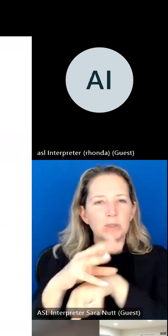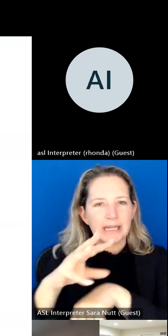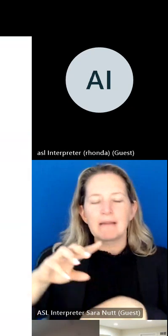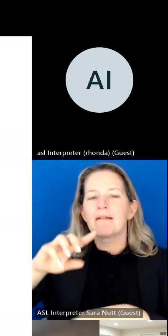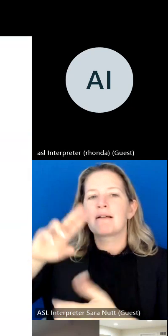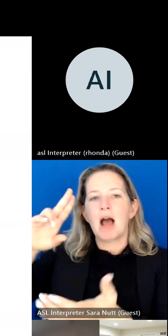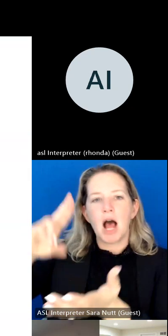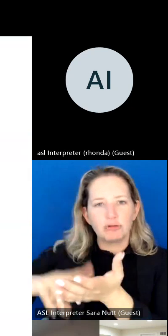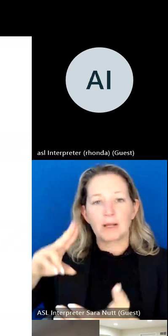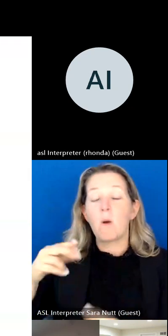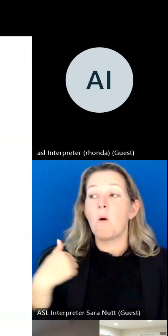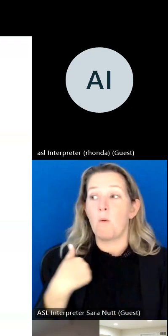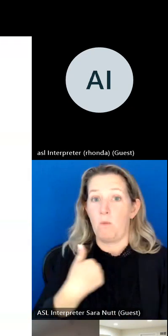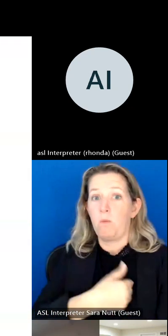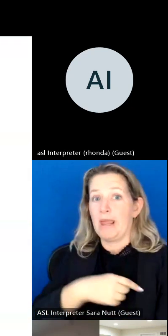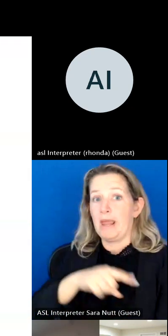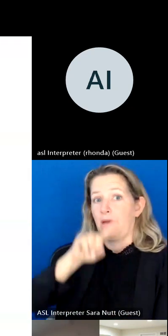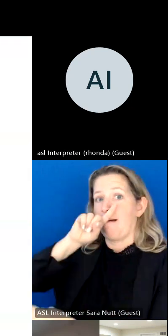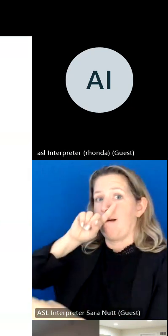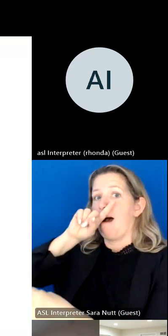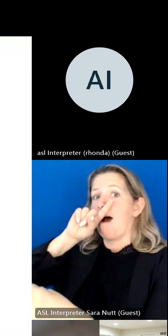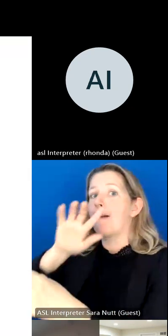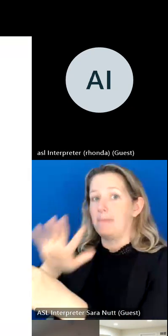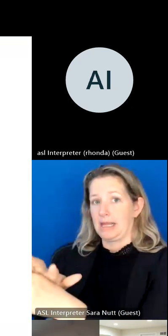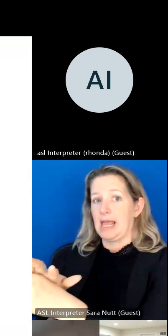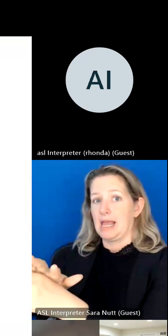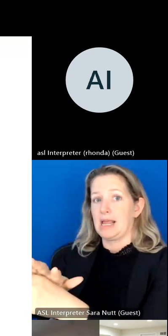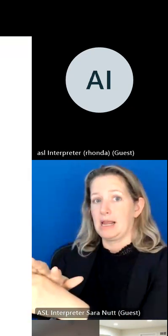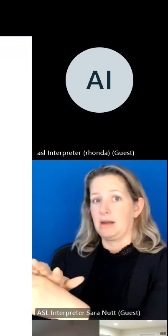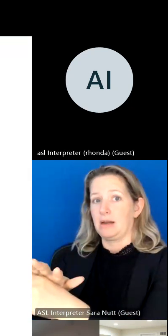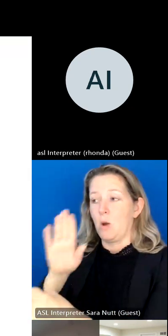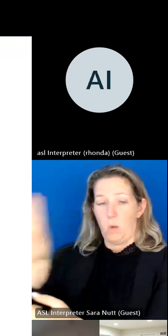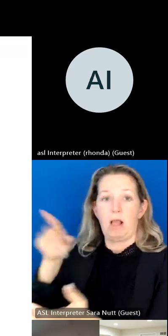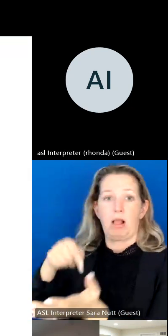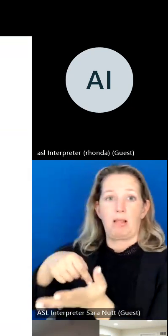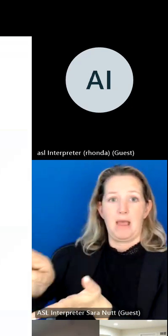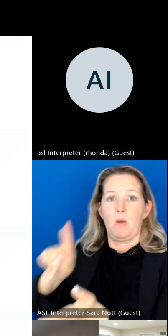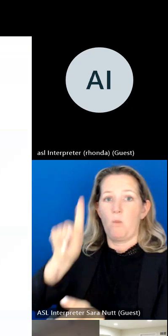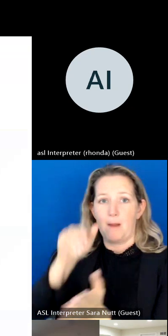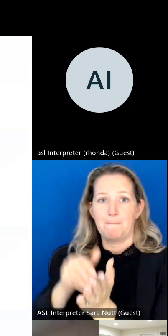Smith Consulting an obligation for a contract for $1 million.